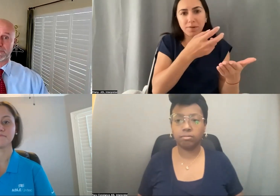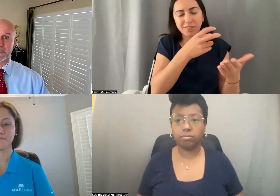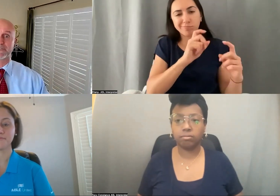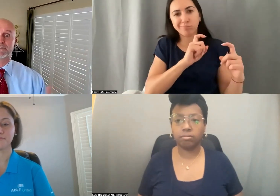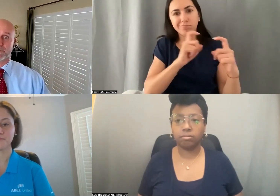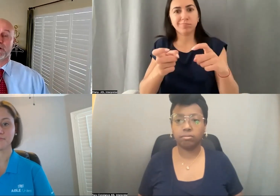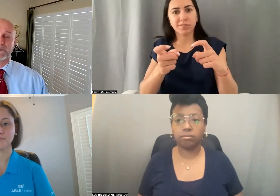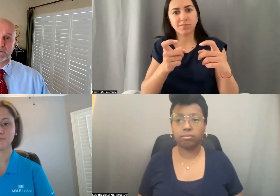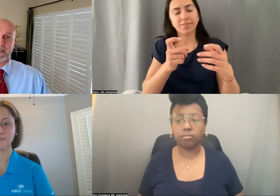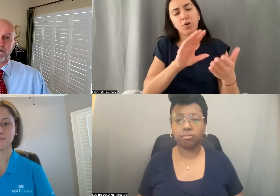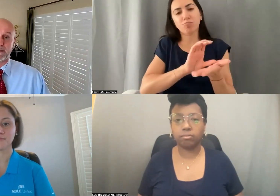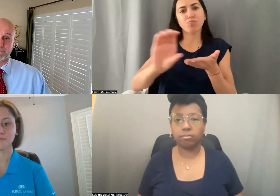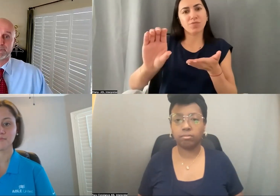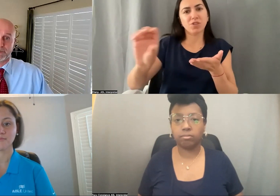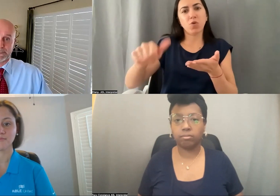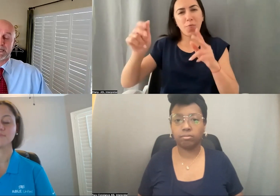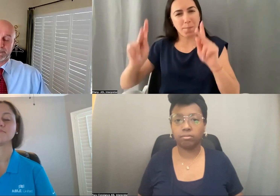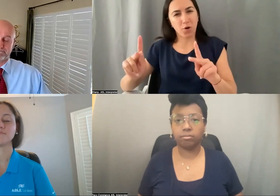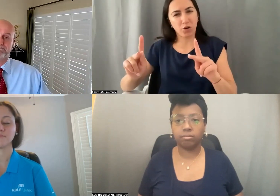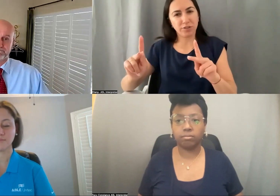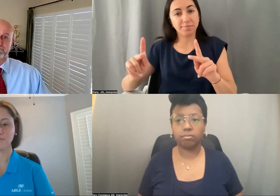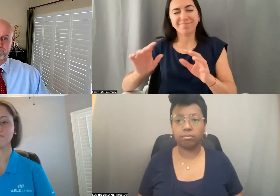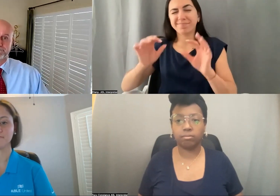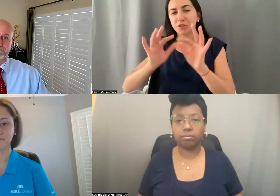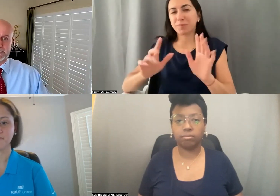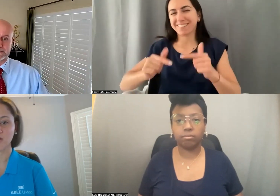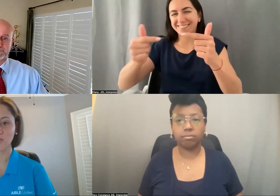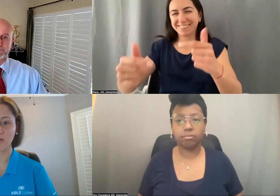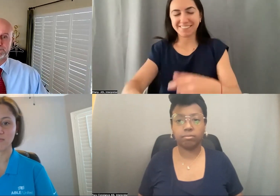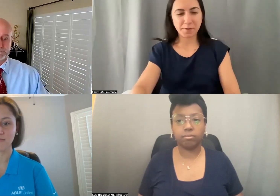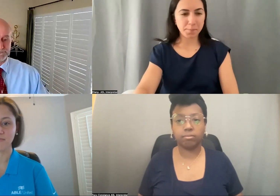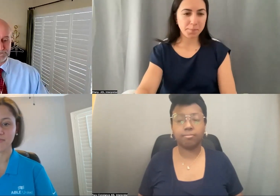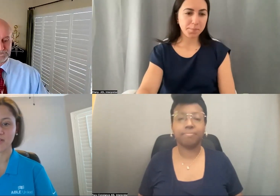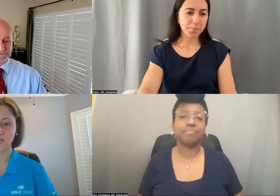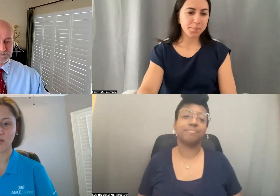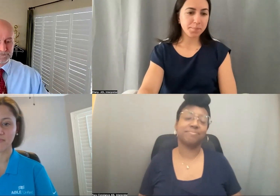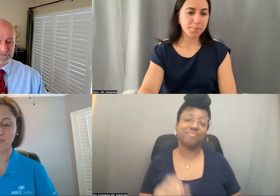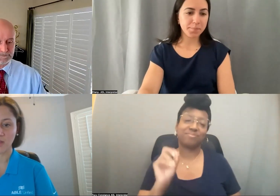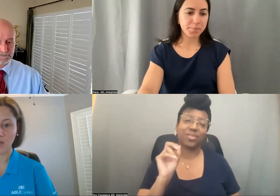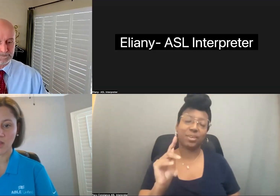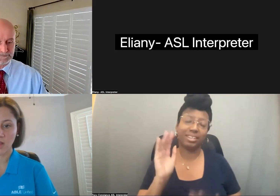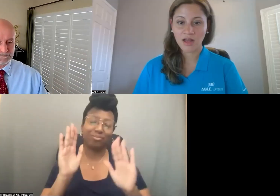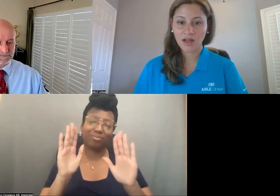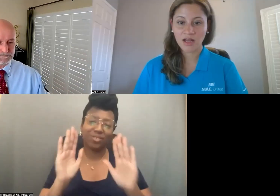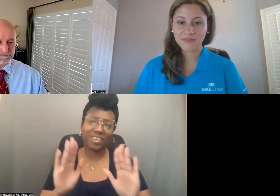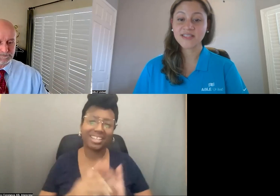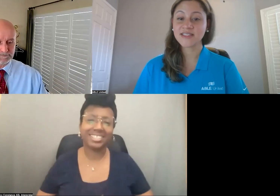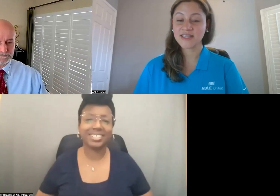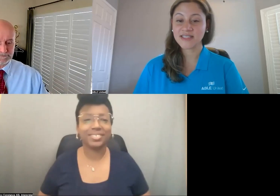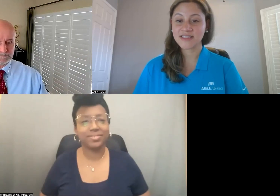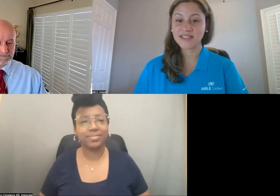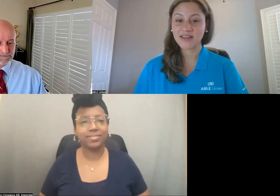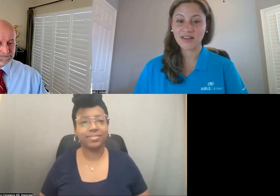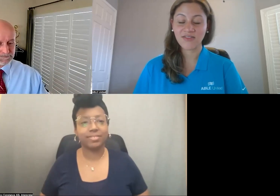to an organization. So we always want to have beneficiaries named. Yes. That's right. Great.